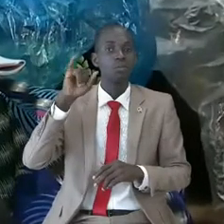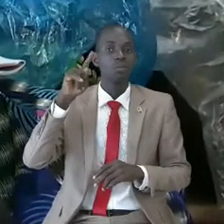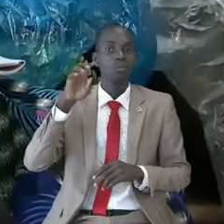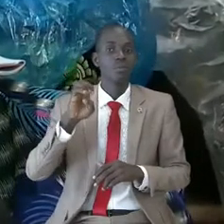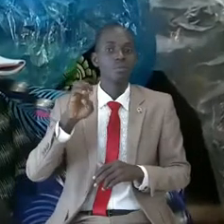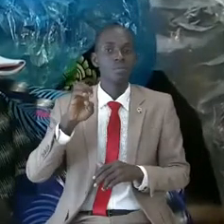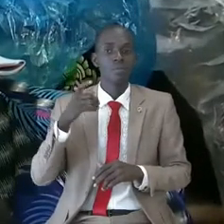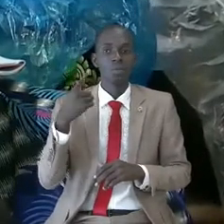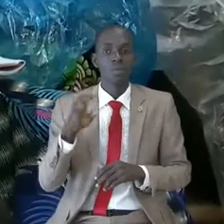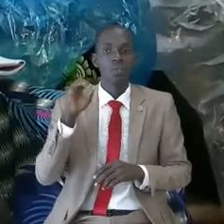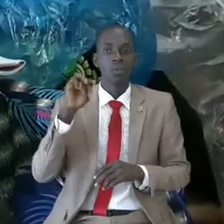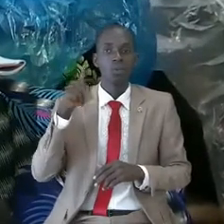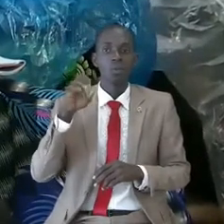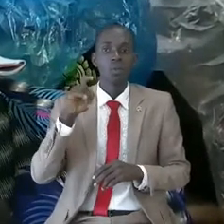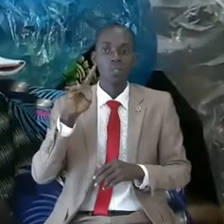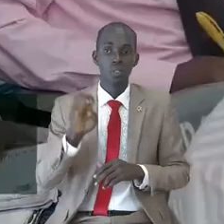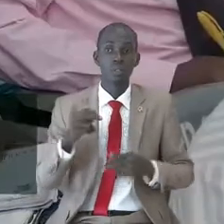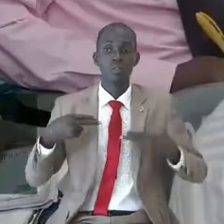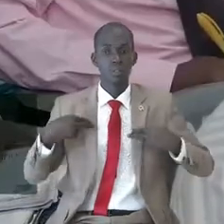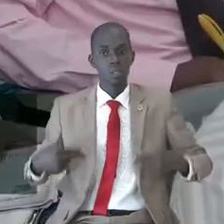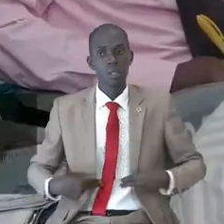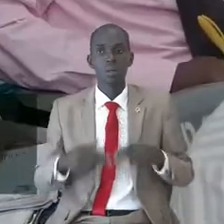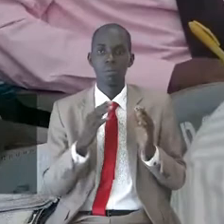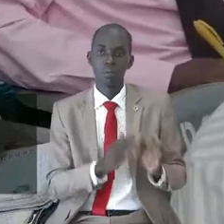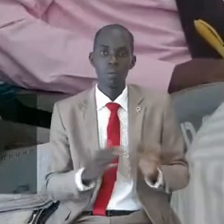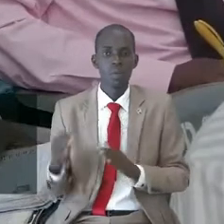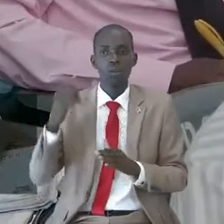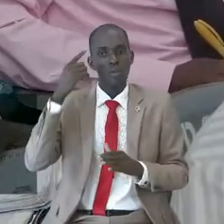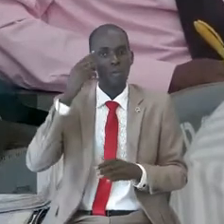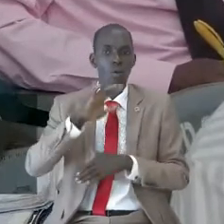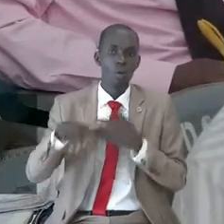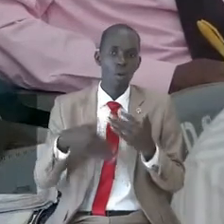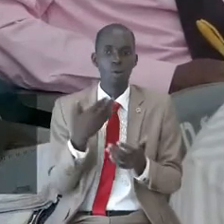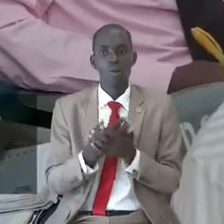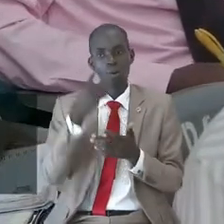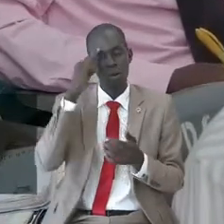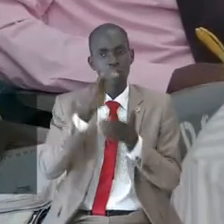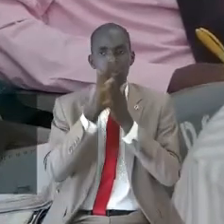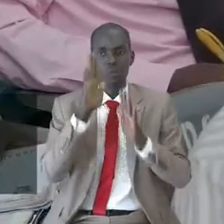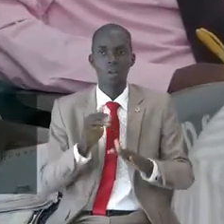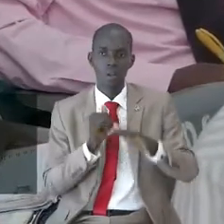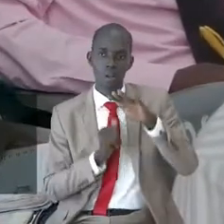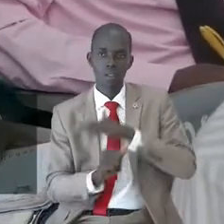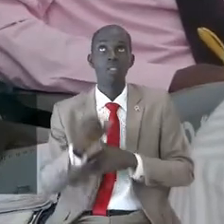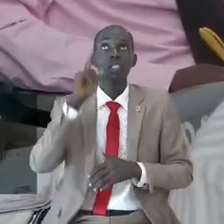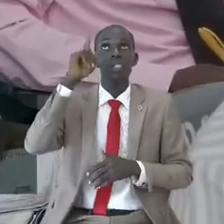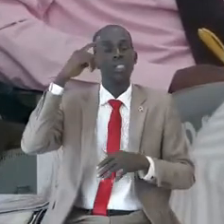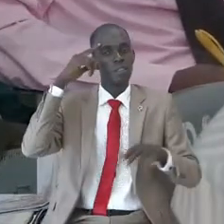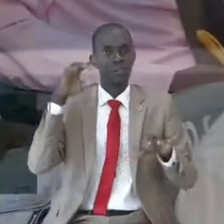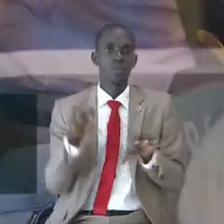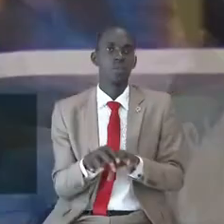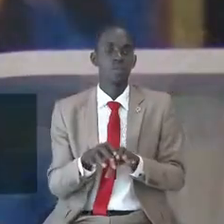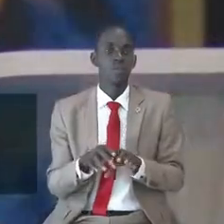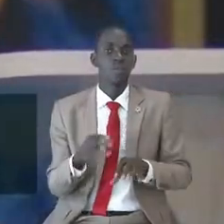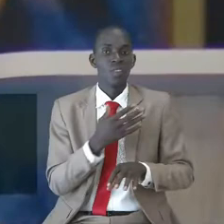saints under his covenant. Composite. And man is a